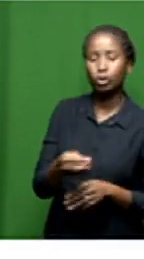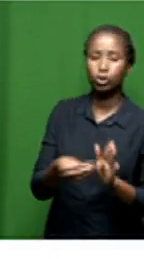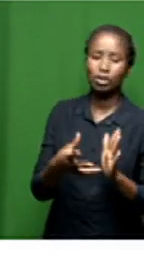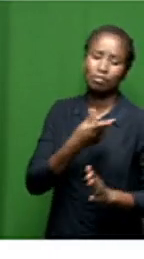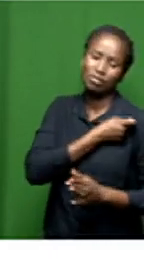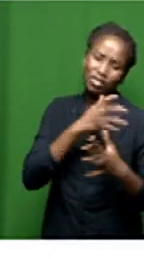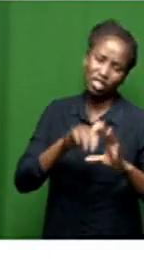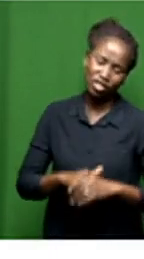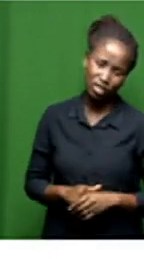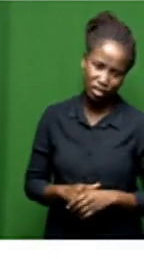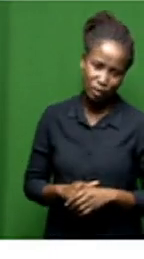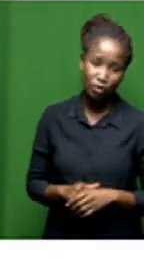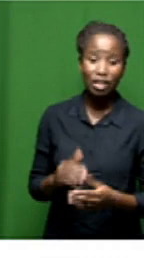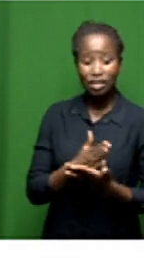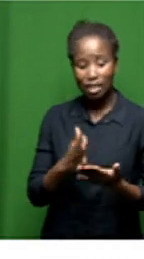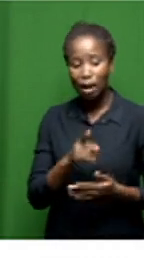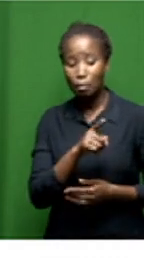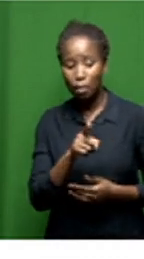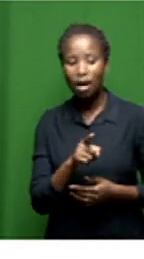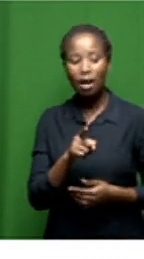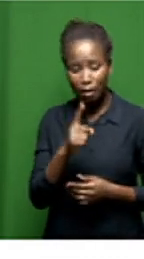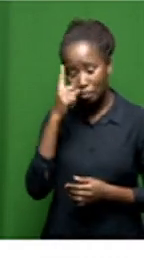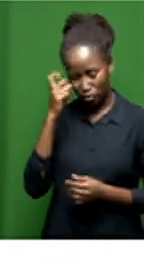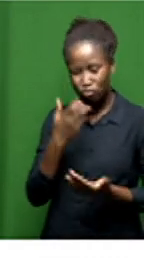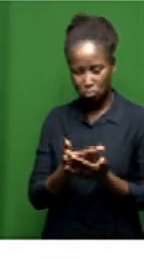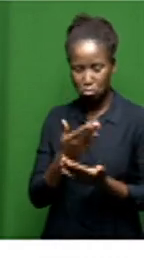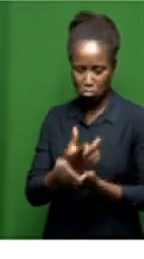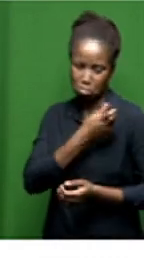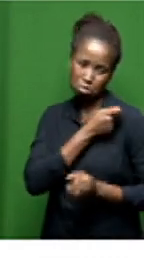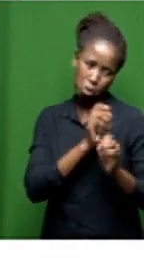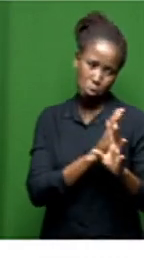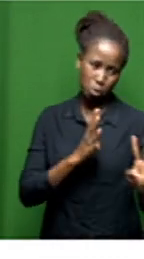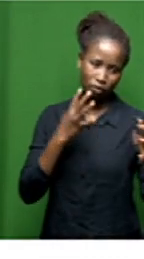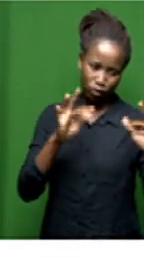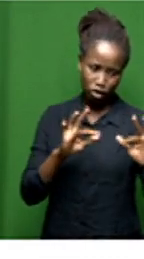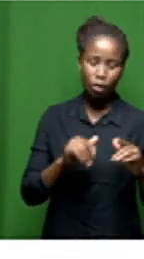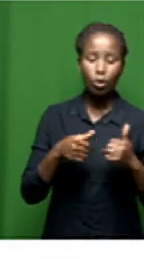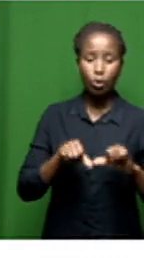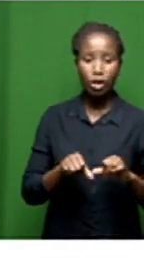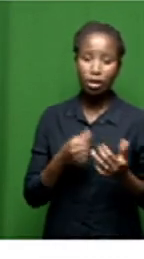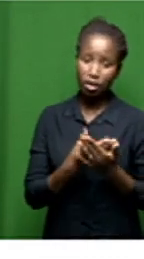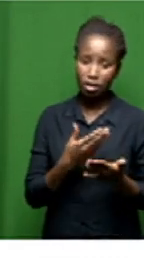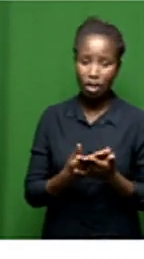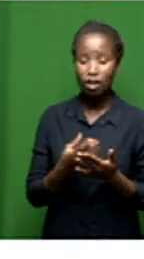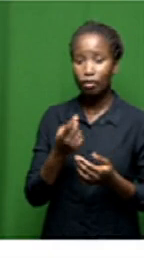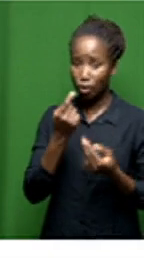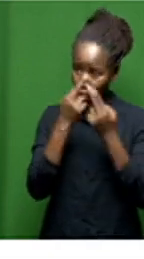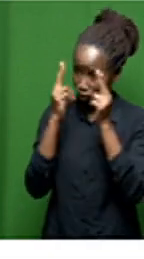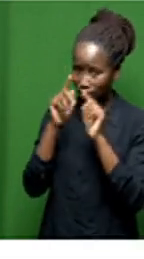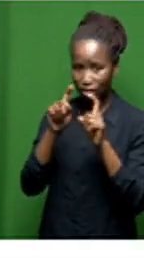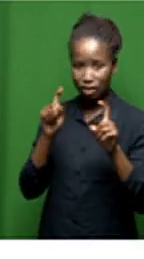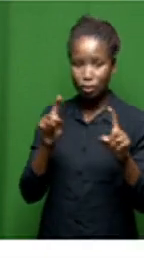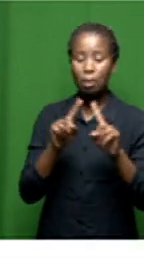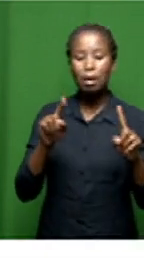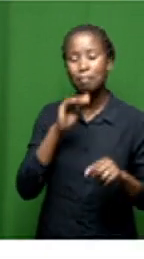are 1/3 students who believed in vaccination, even stood in long queues when vaccines were brought into our campuses. So 1/3 of our population